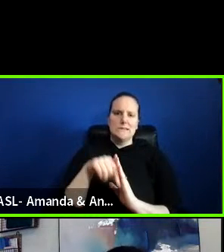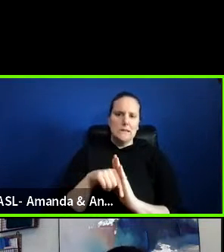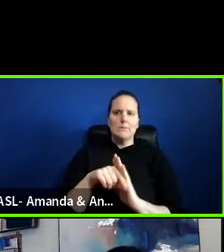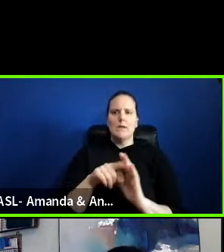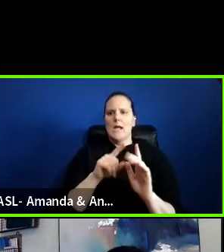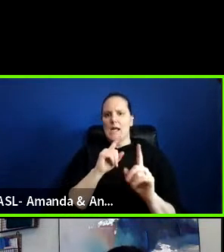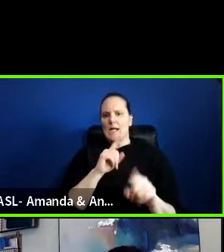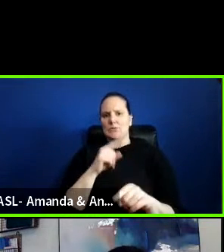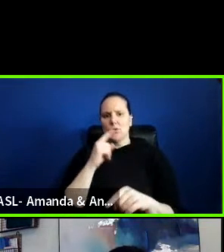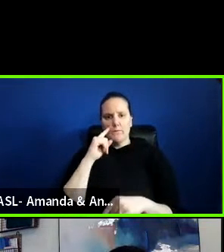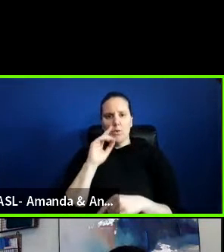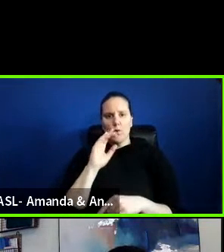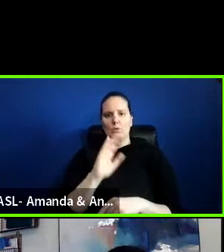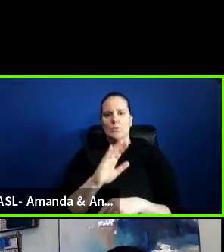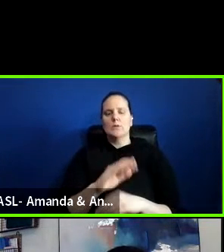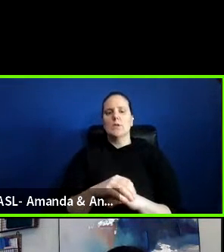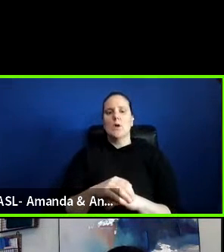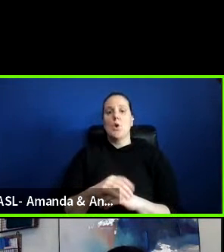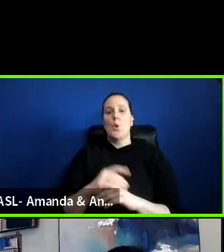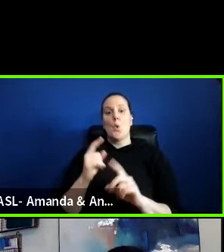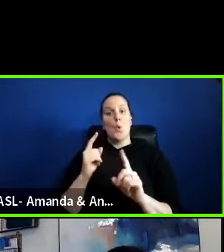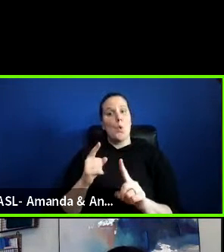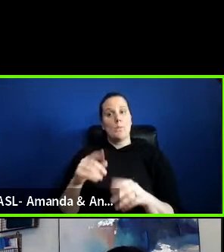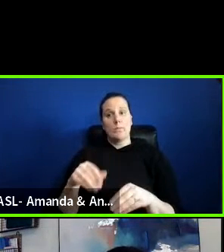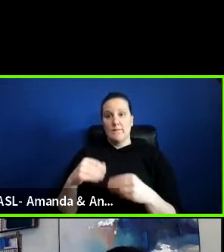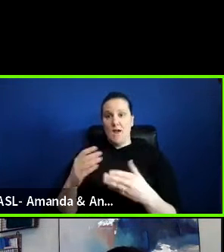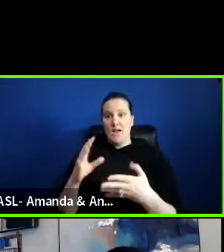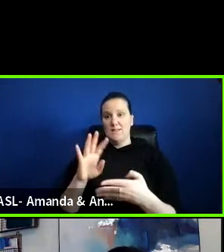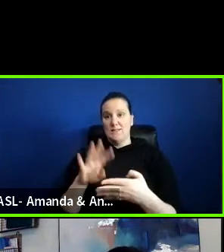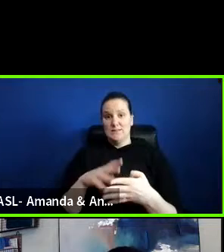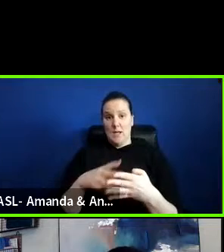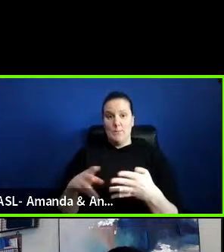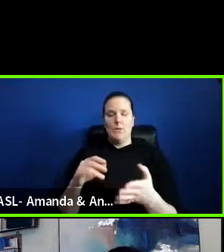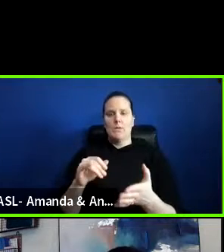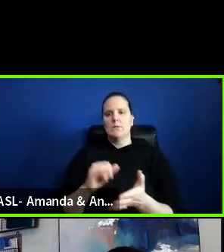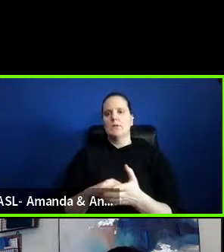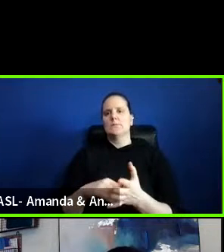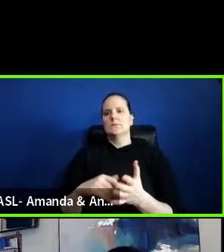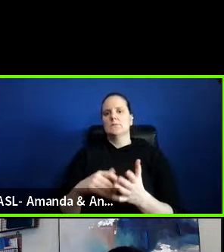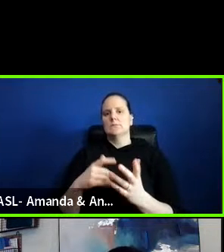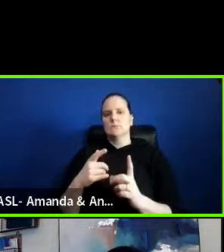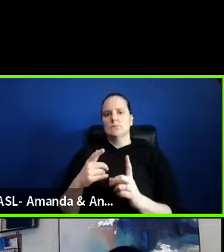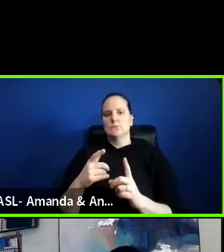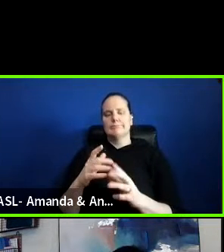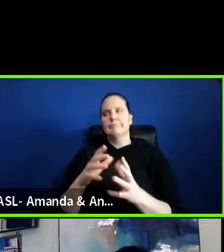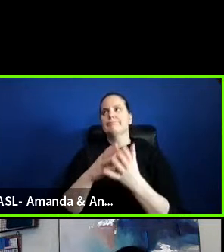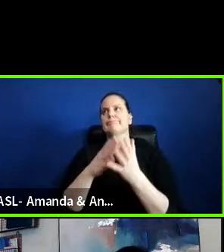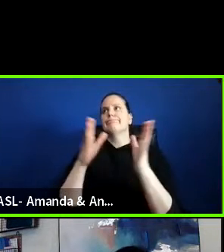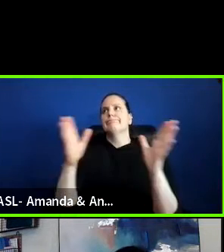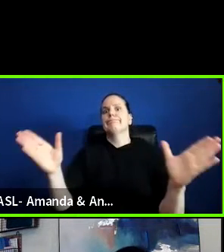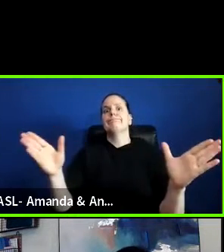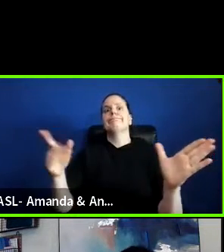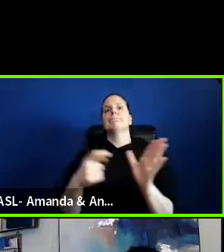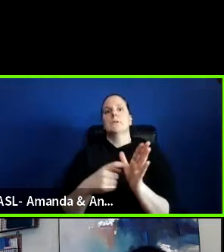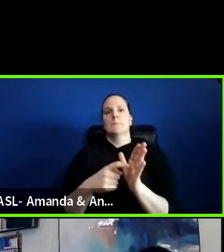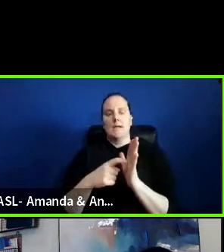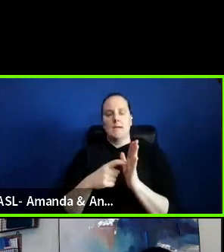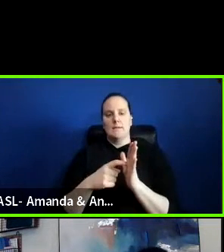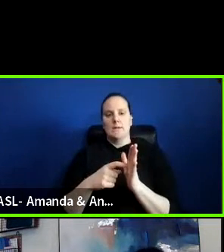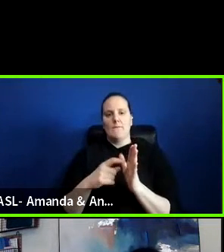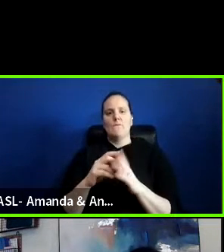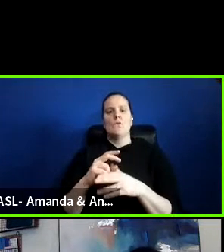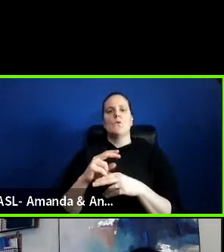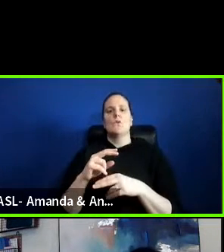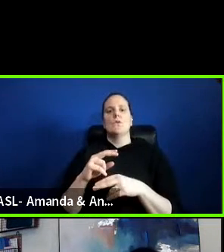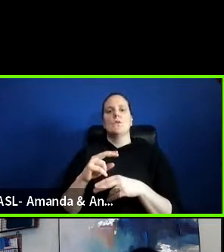But I think our goal in providing that table was to provide, to your point, that's the broader demand of the